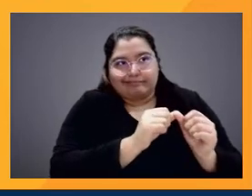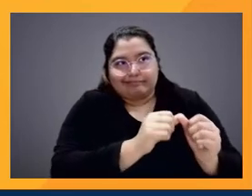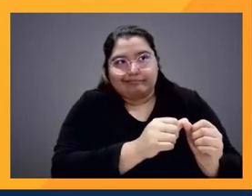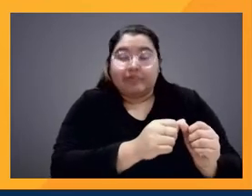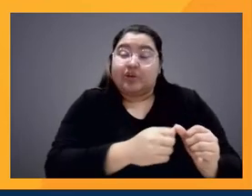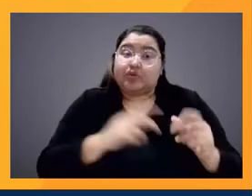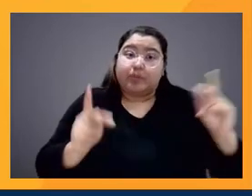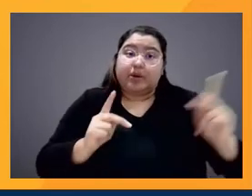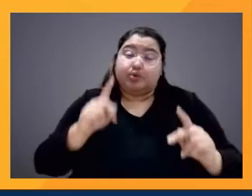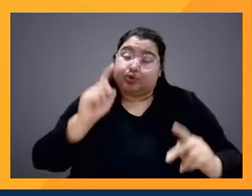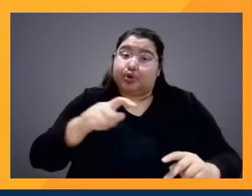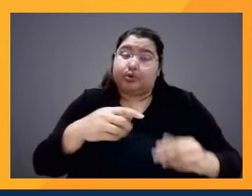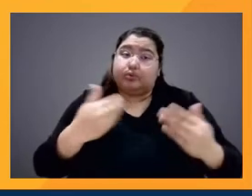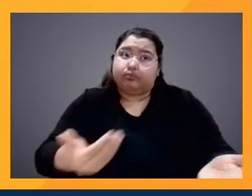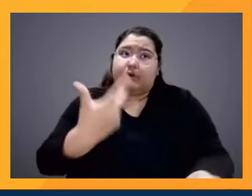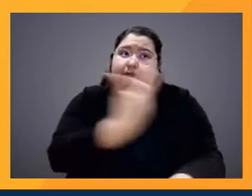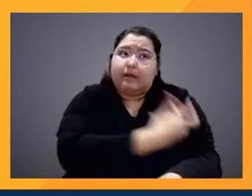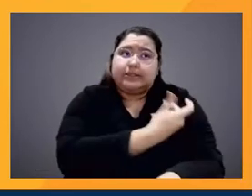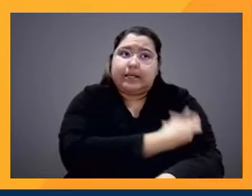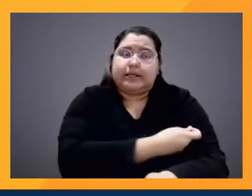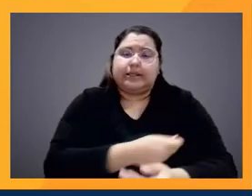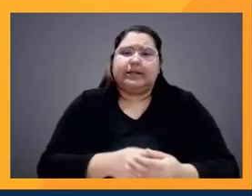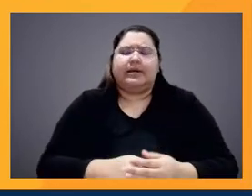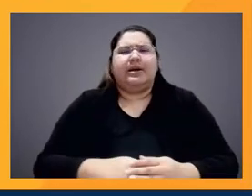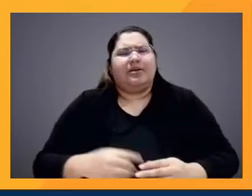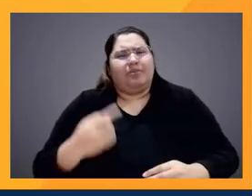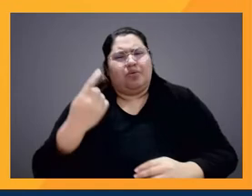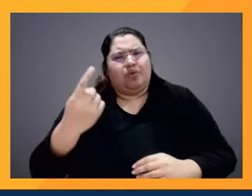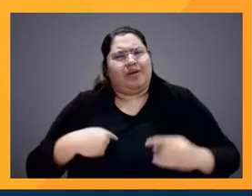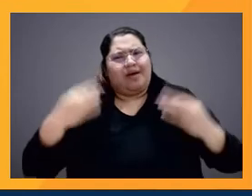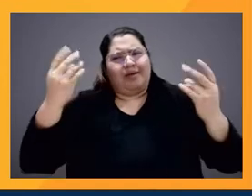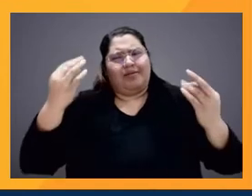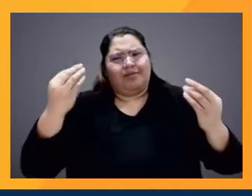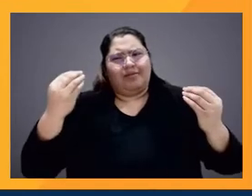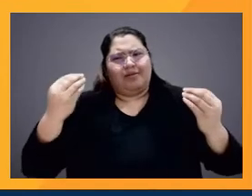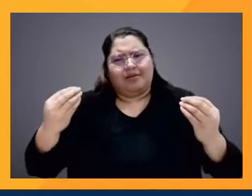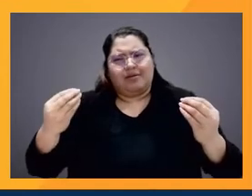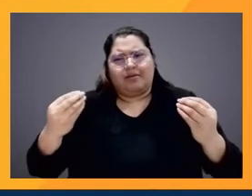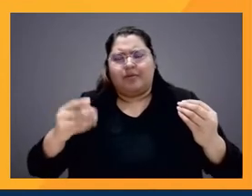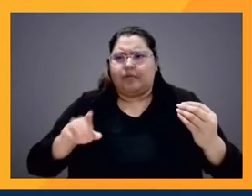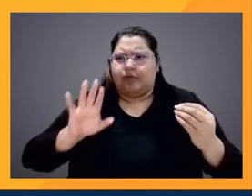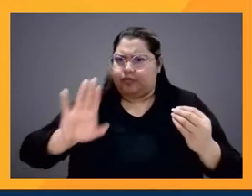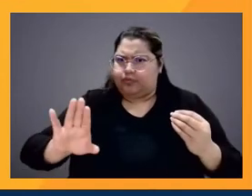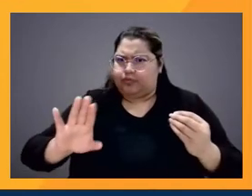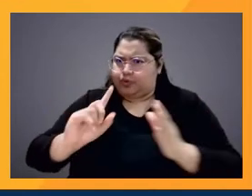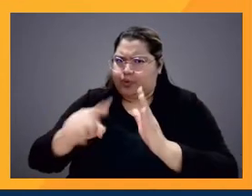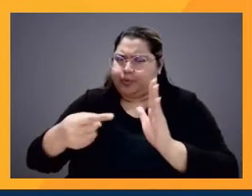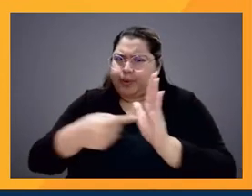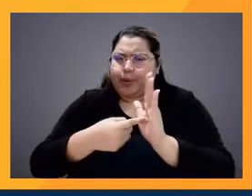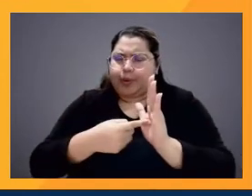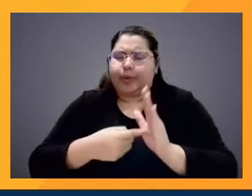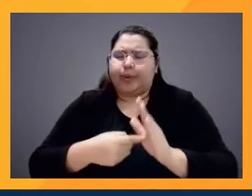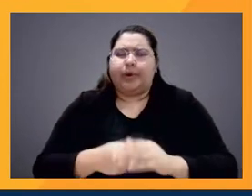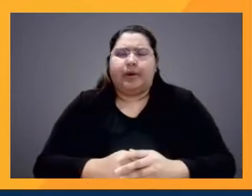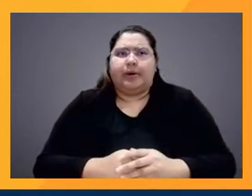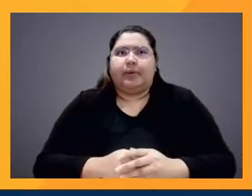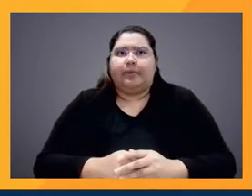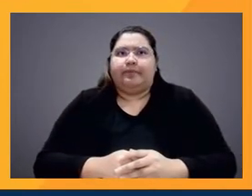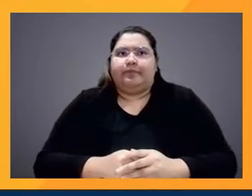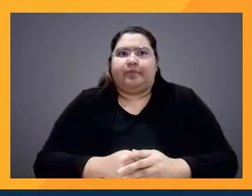offer them so that we can meet businesses where they are, understanding their financial situation, understanding how they've had to change